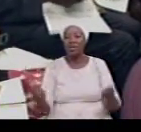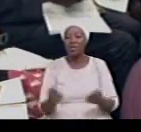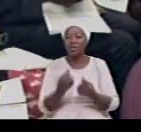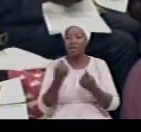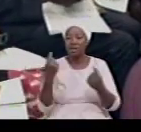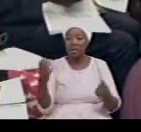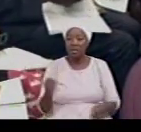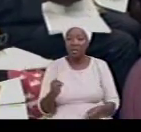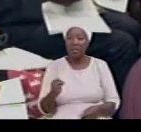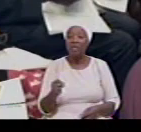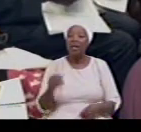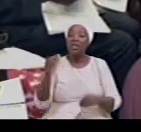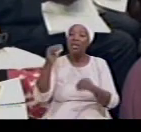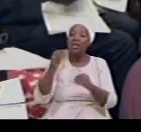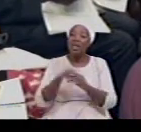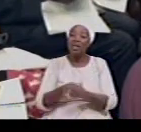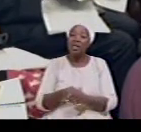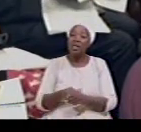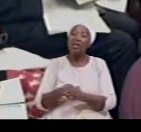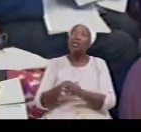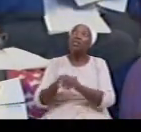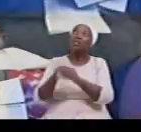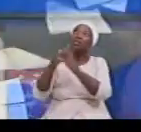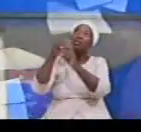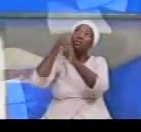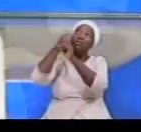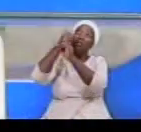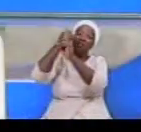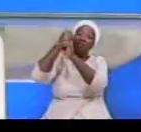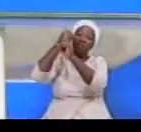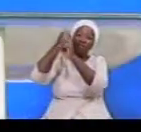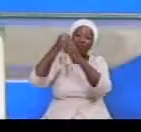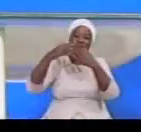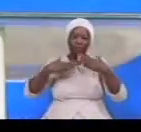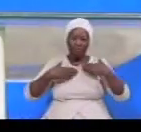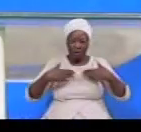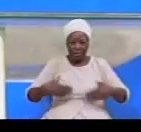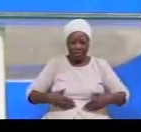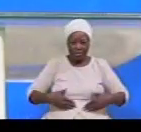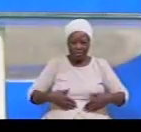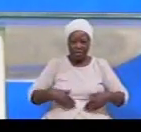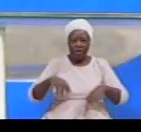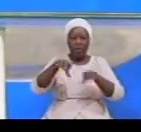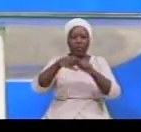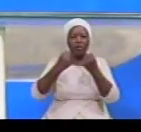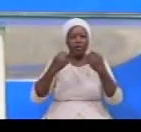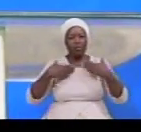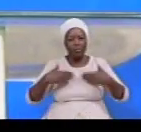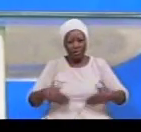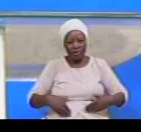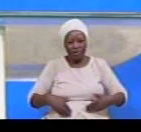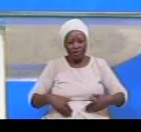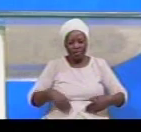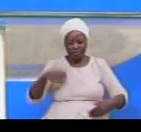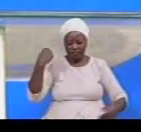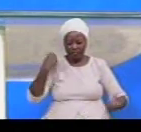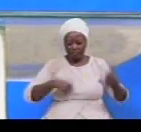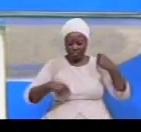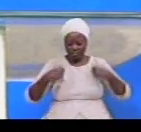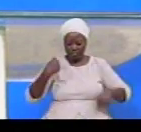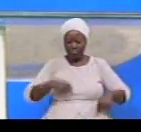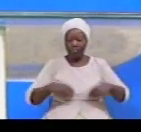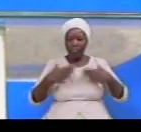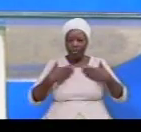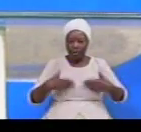In his own body, broken body, smitten body, beaten